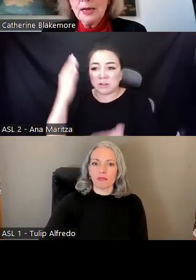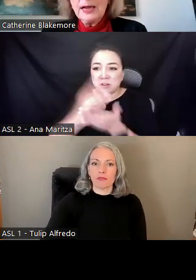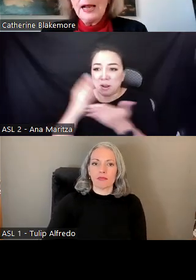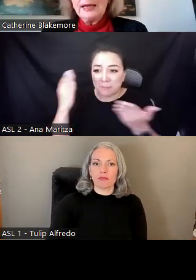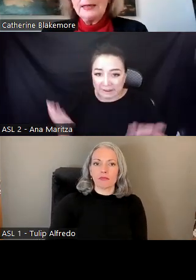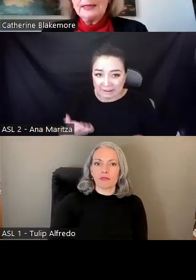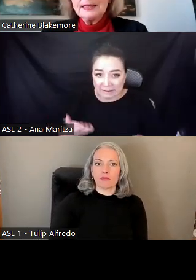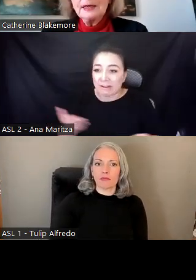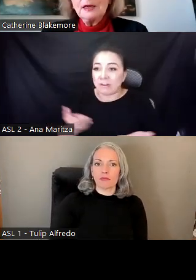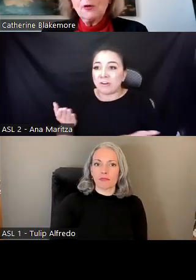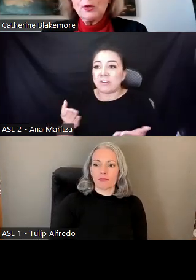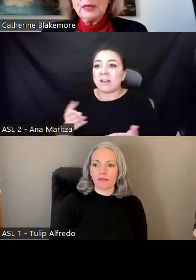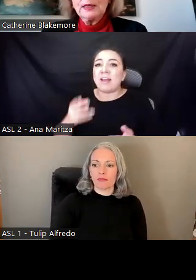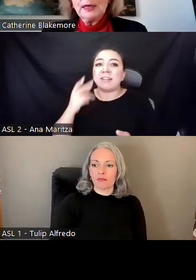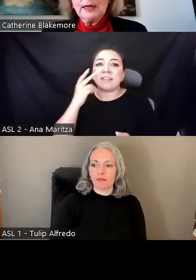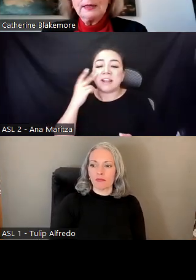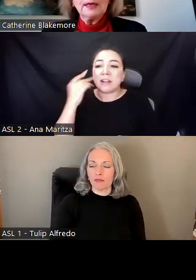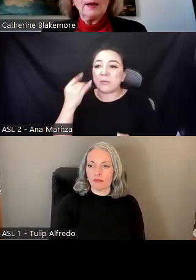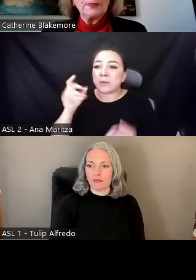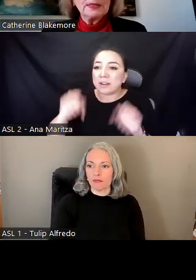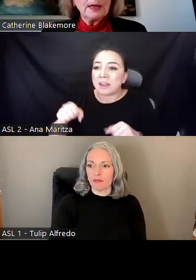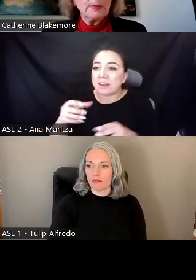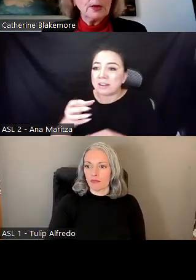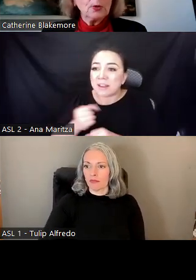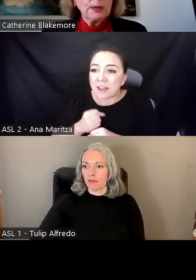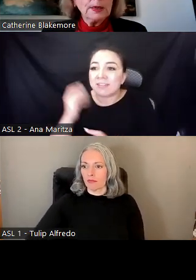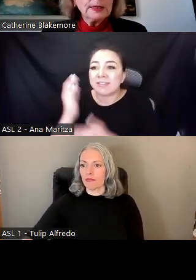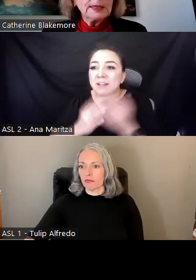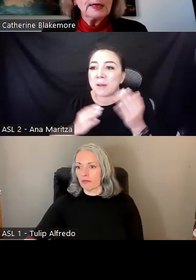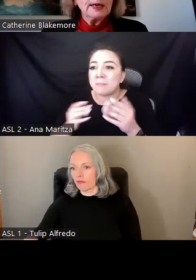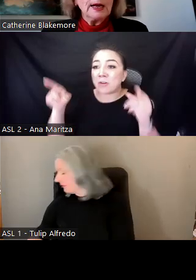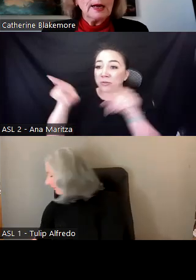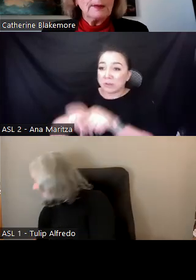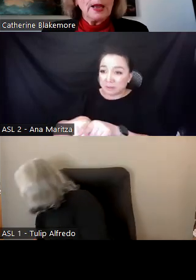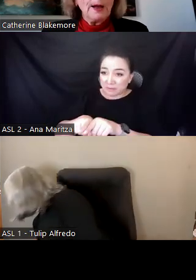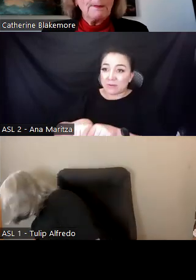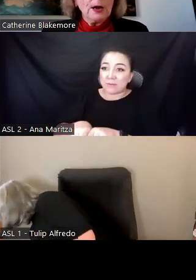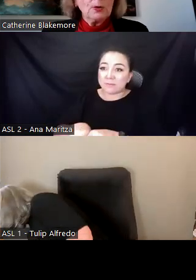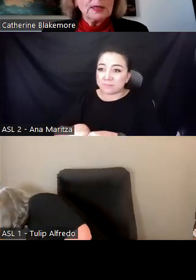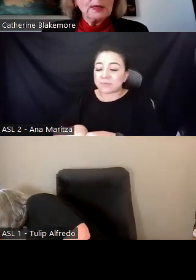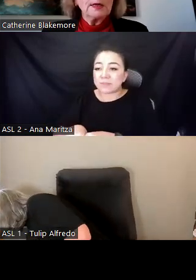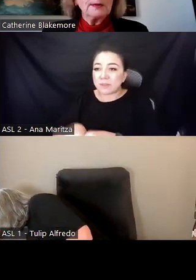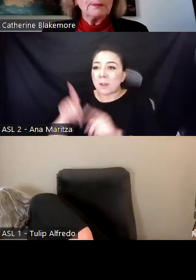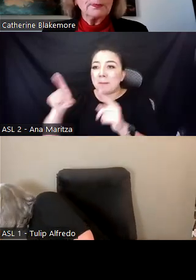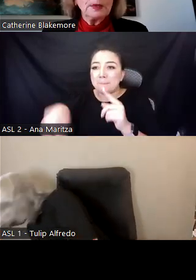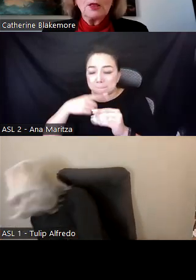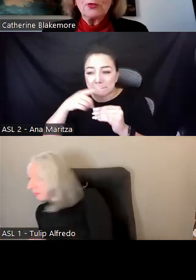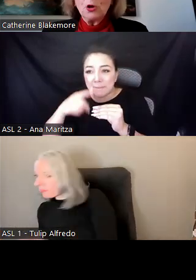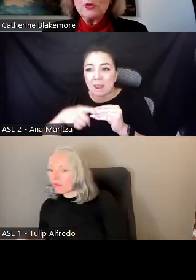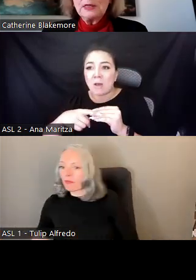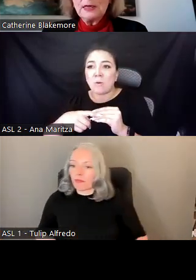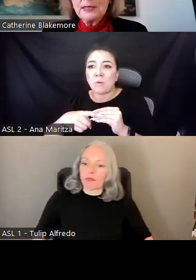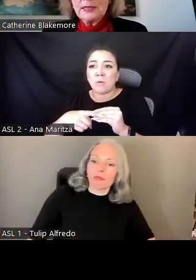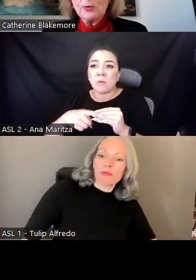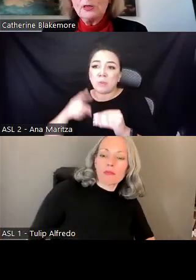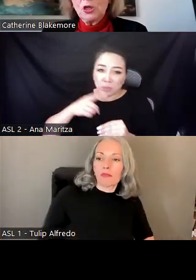here and see if we can get some agreement about